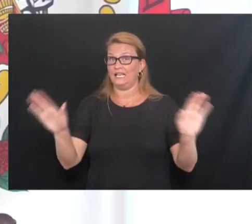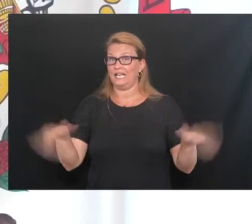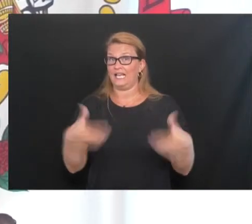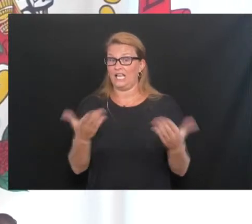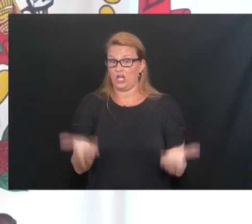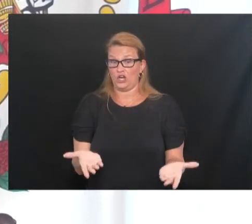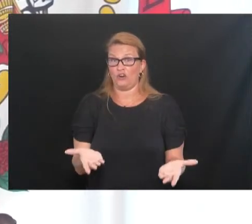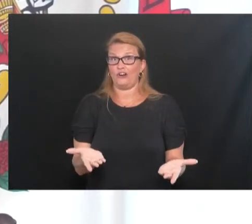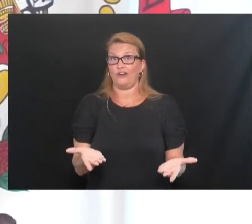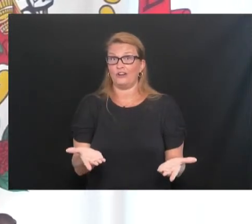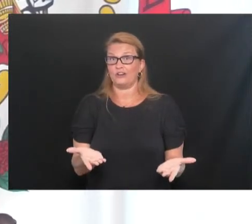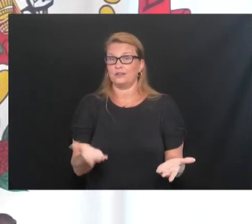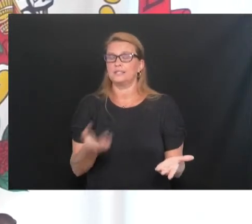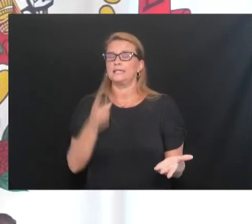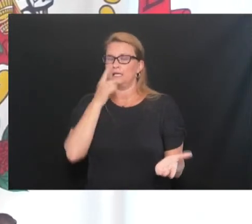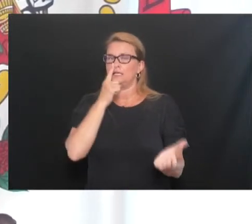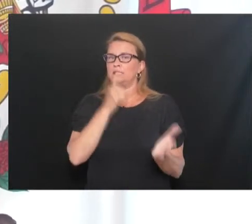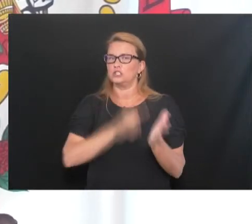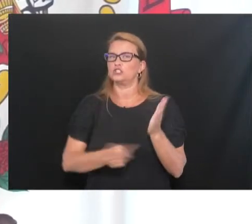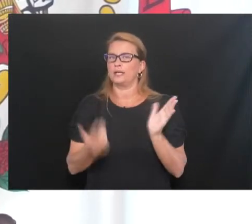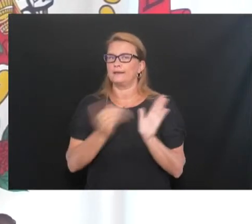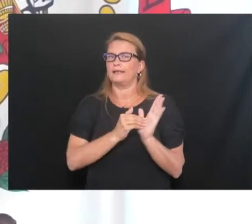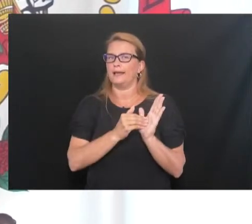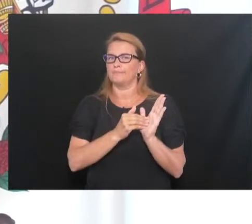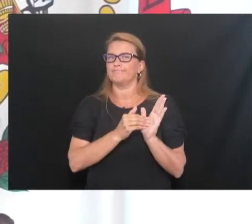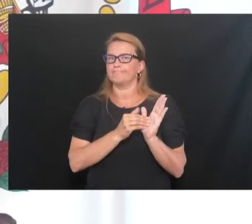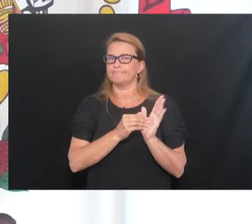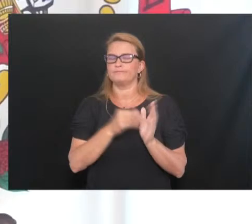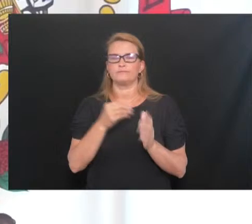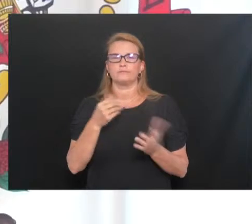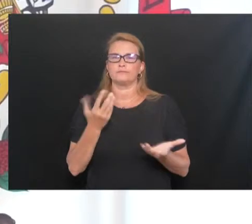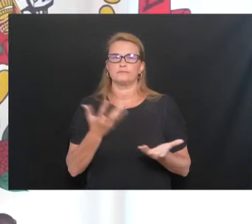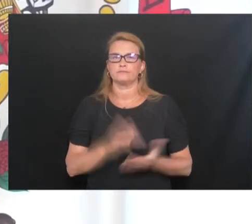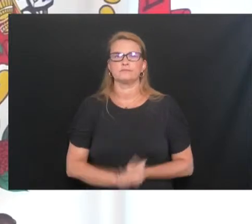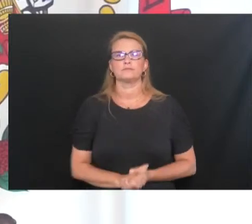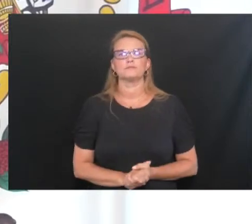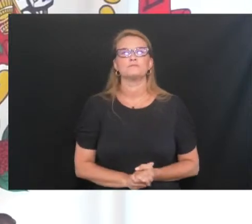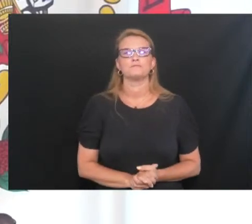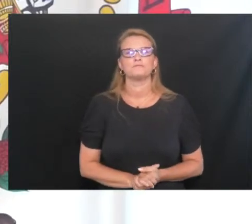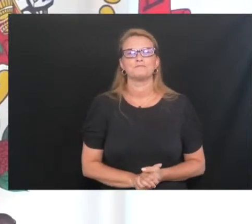check, do you not? And so that's what we're doing. We're just doing that.